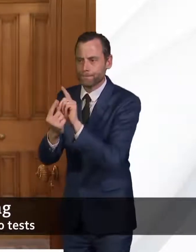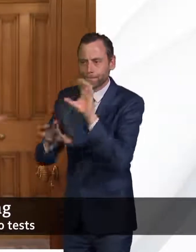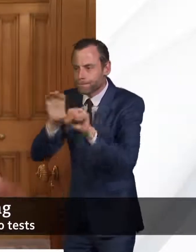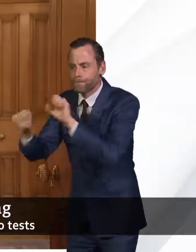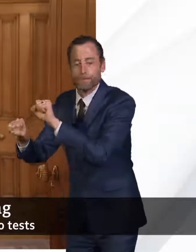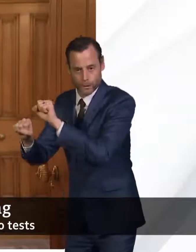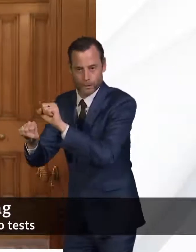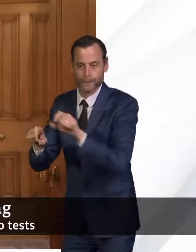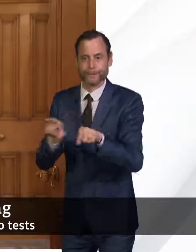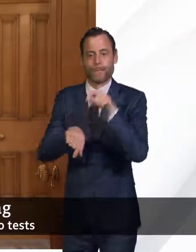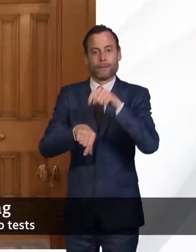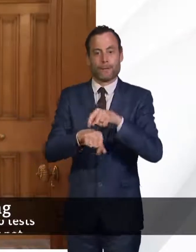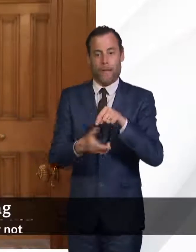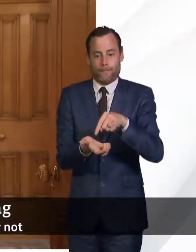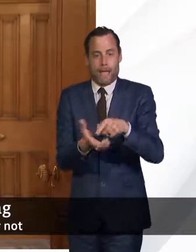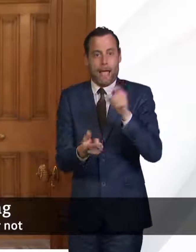help us to keep the level